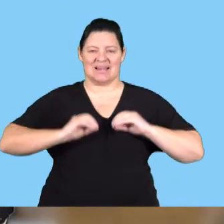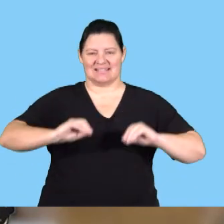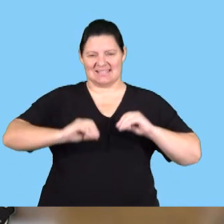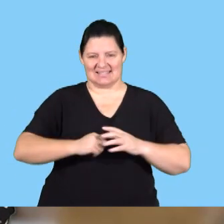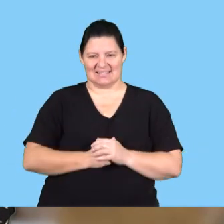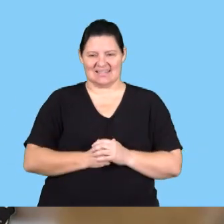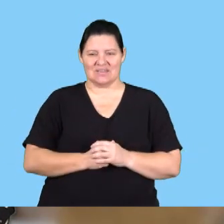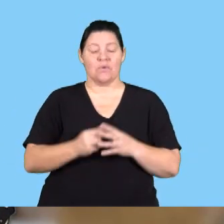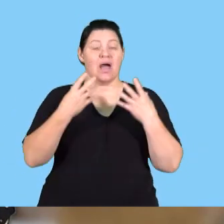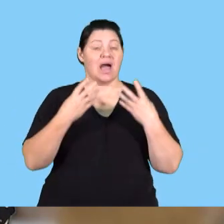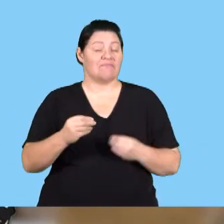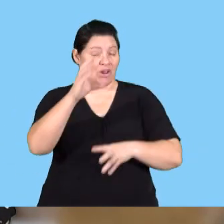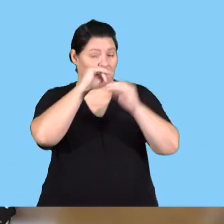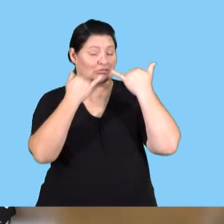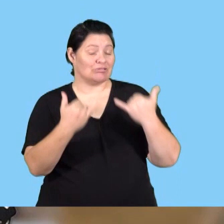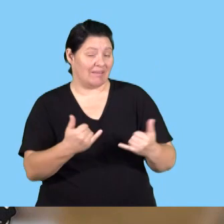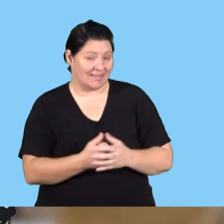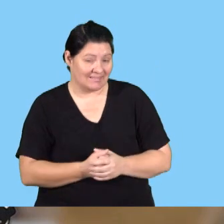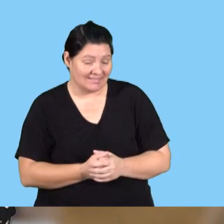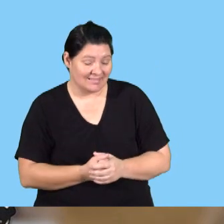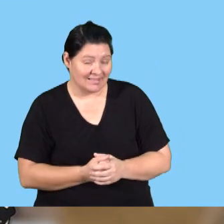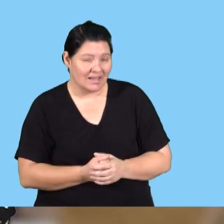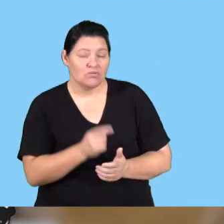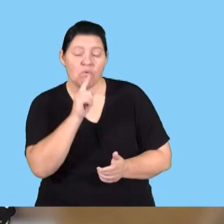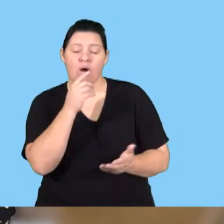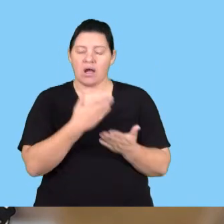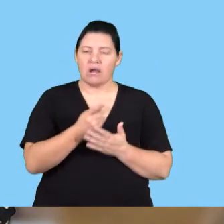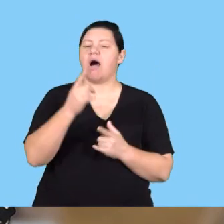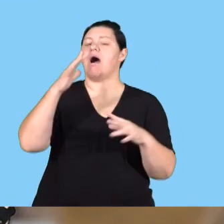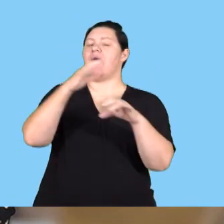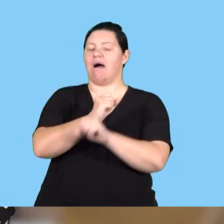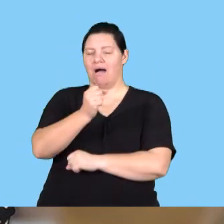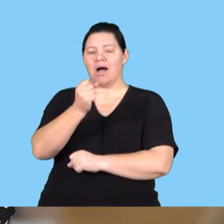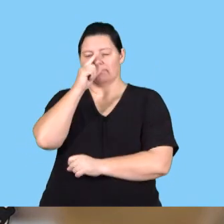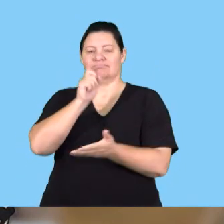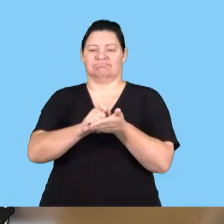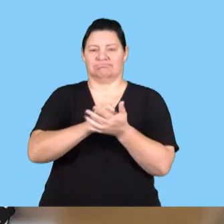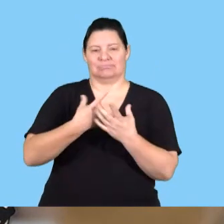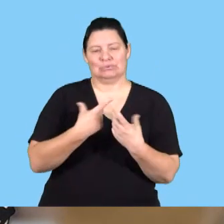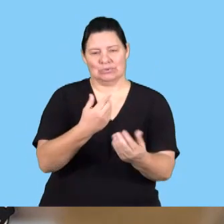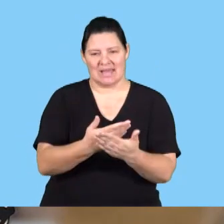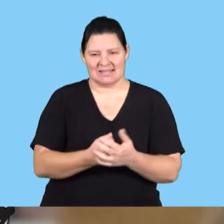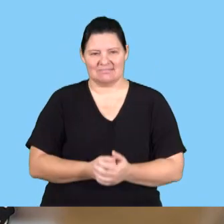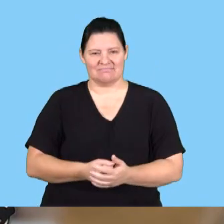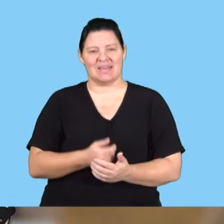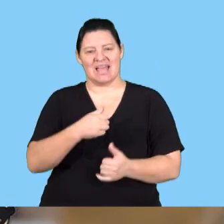this lesson. You have learned, and you will be able to apply what you have learned.